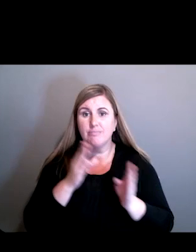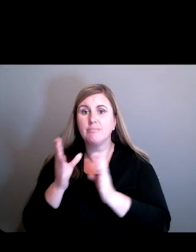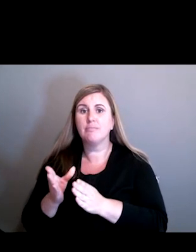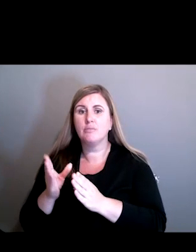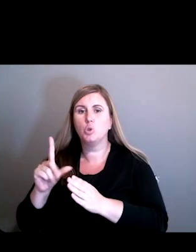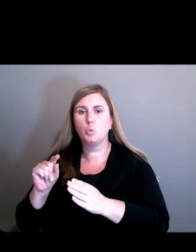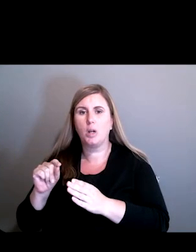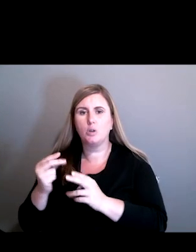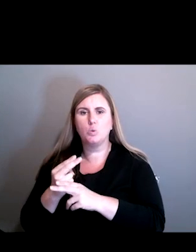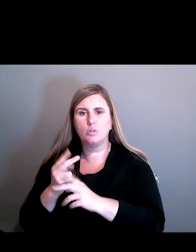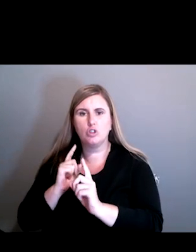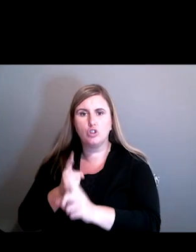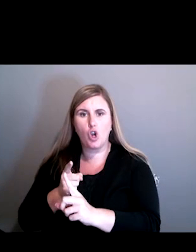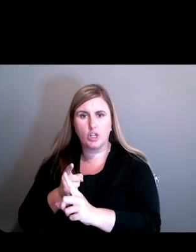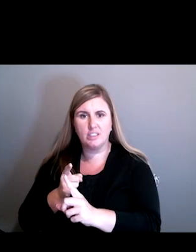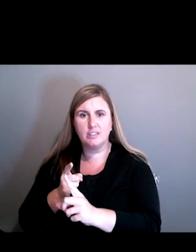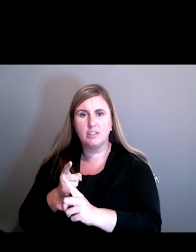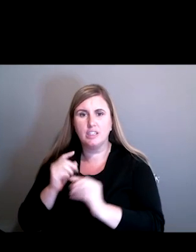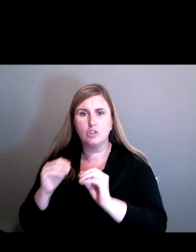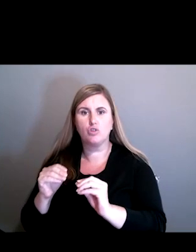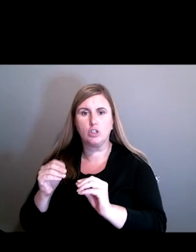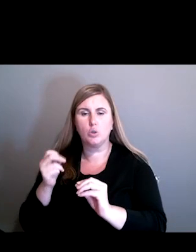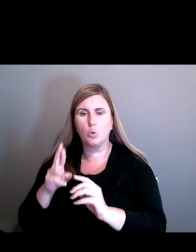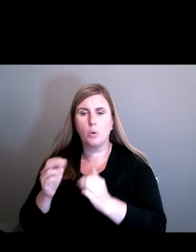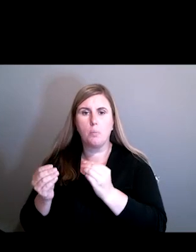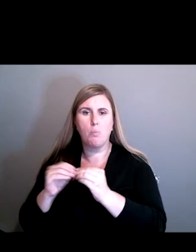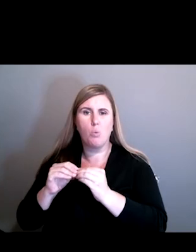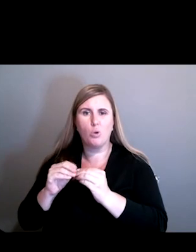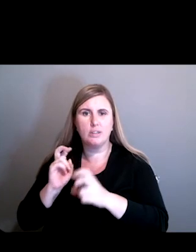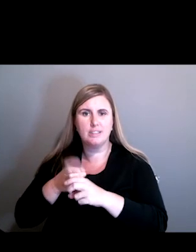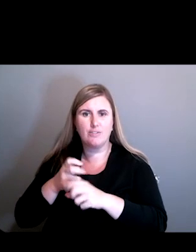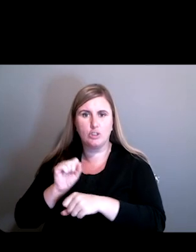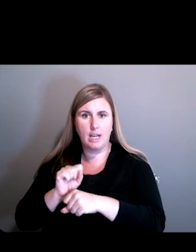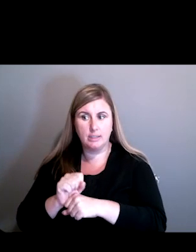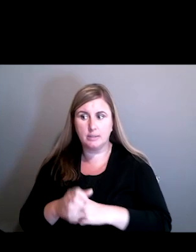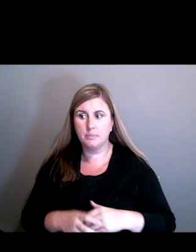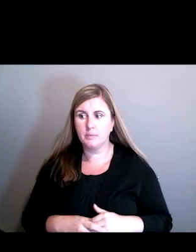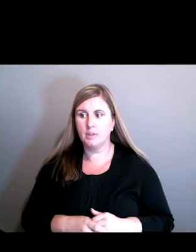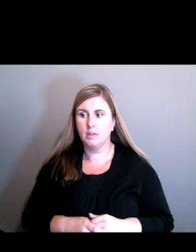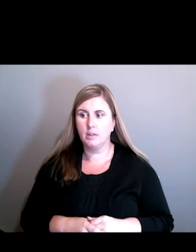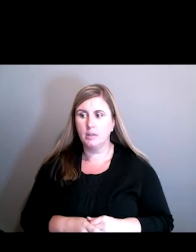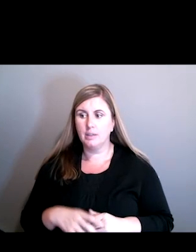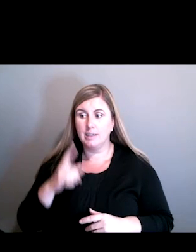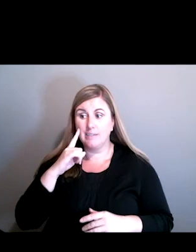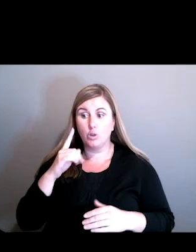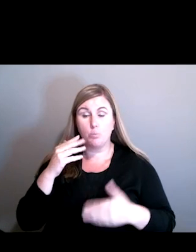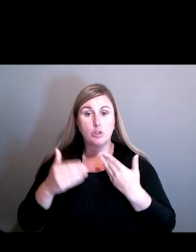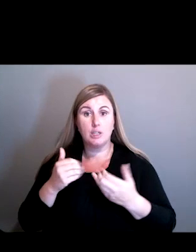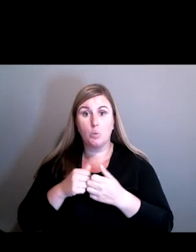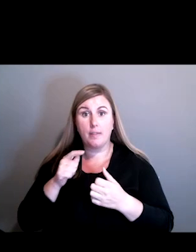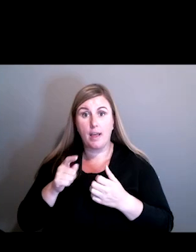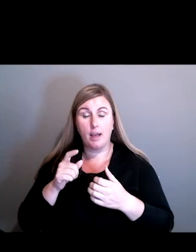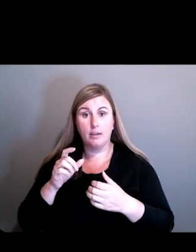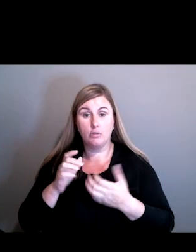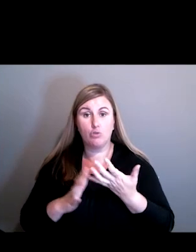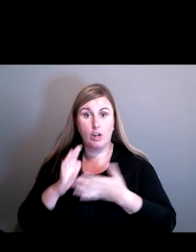to use what is easy, and then 20% of the time you use the target instruction or more difficult